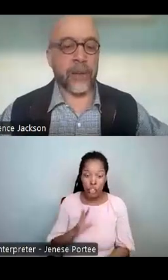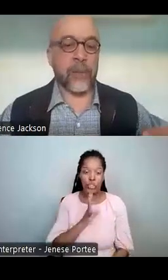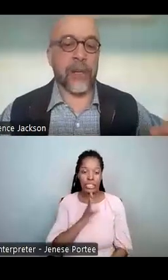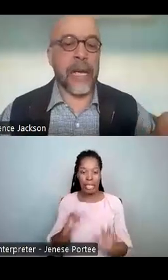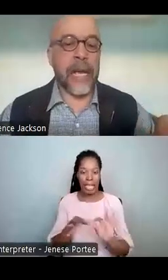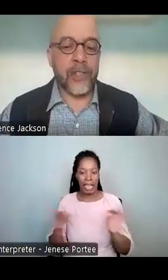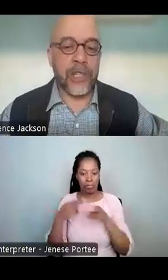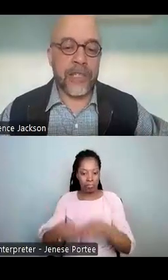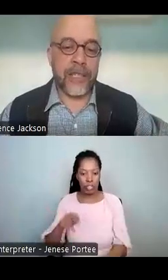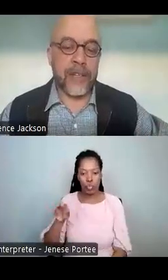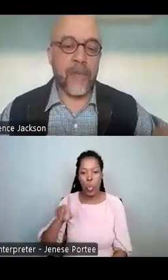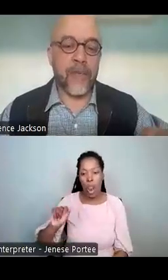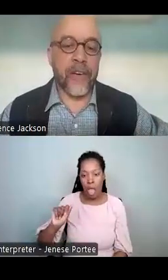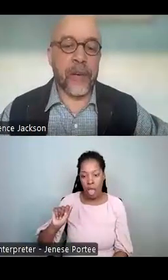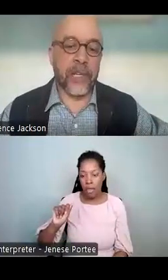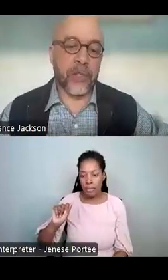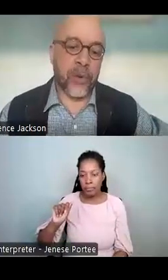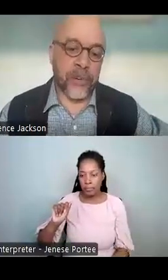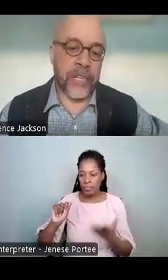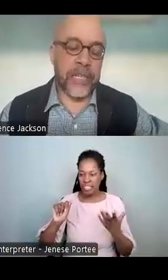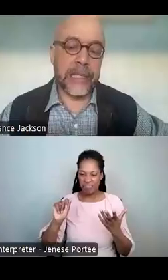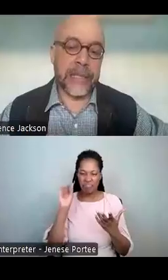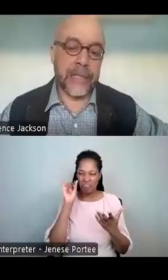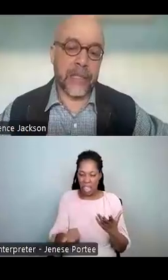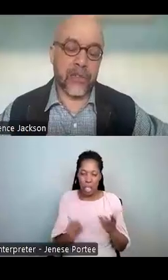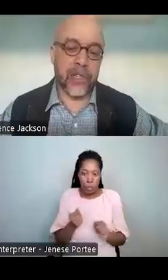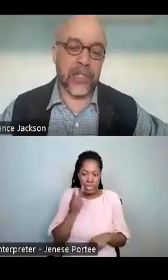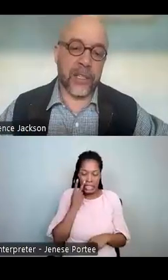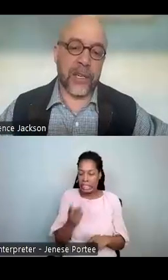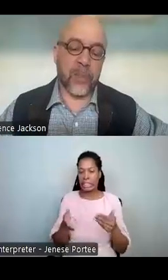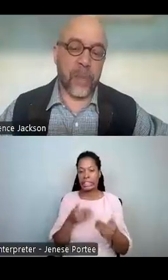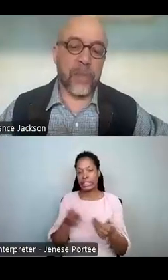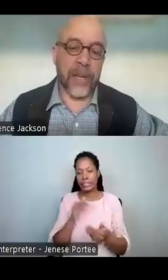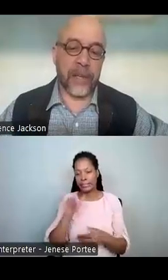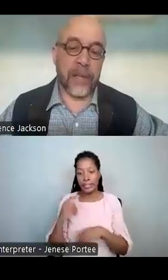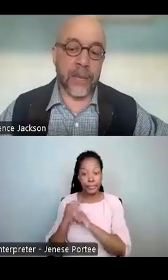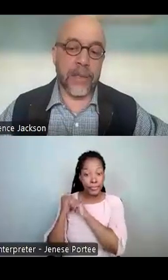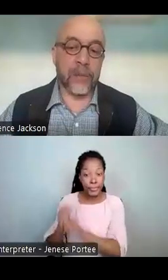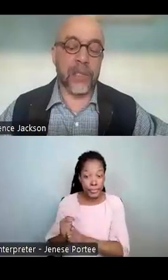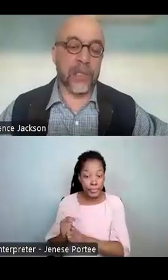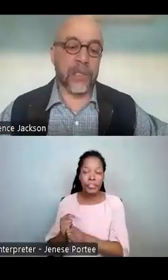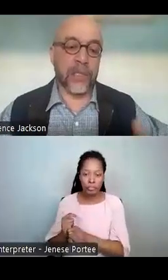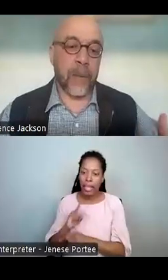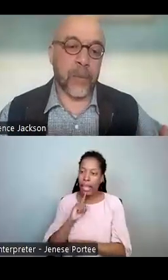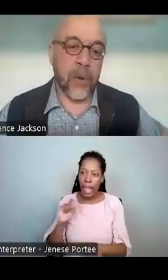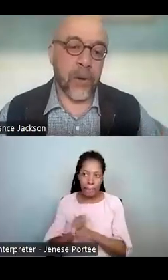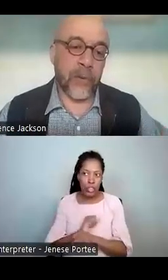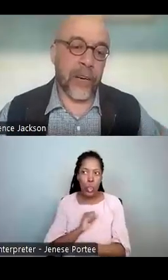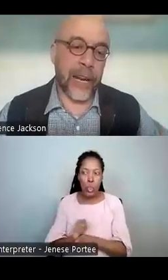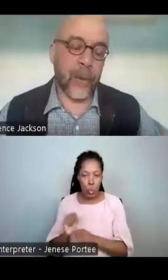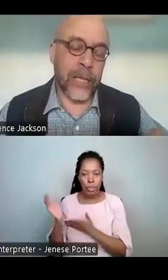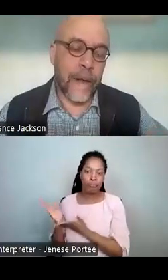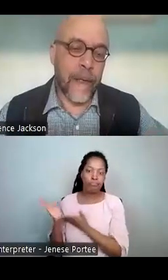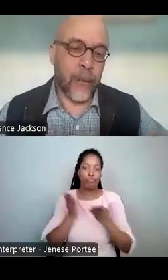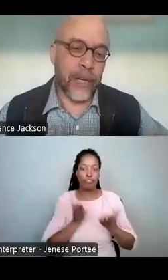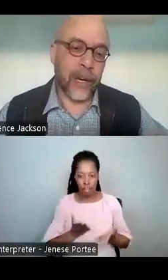of language. But you can see very much or very easily that this is a tradition that it absolutely is brought over. And